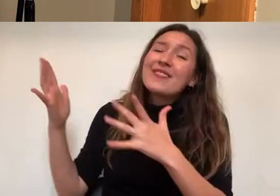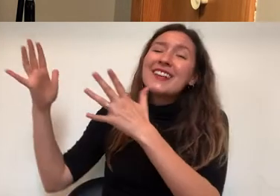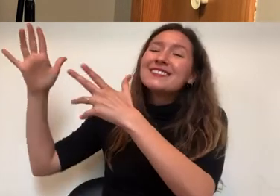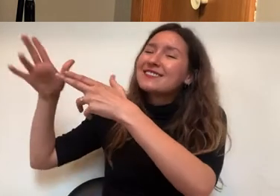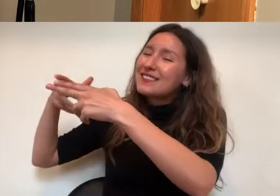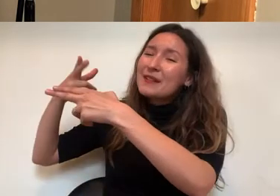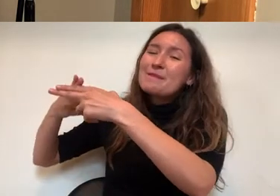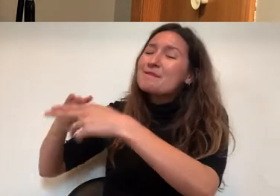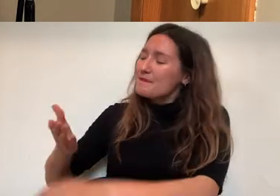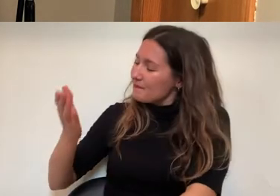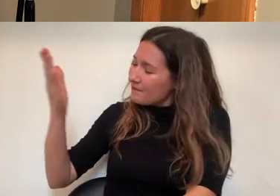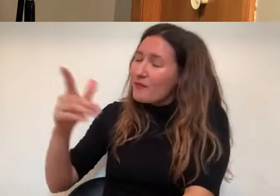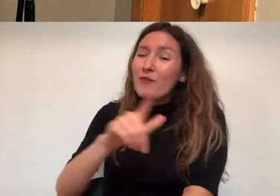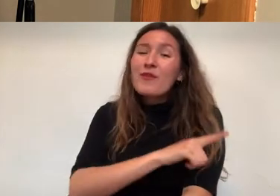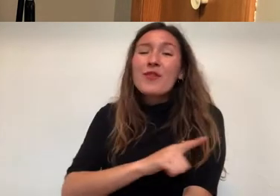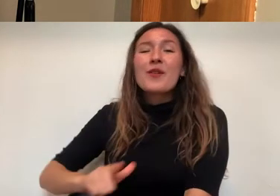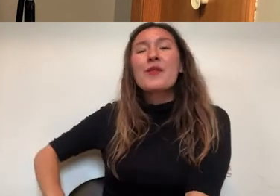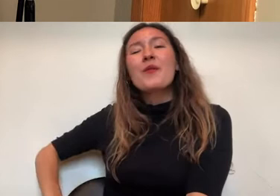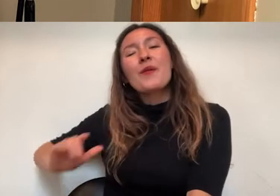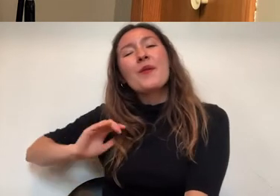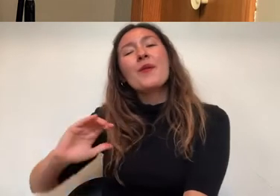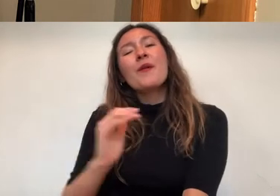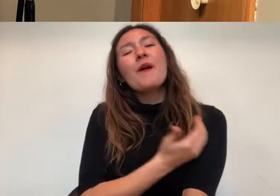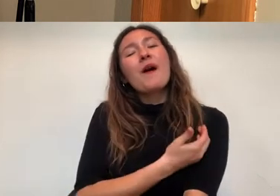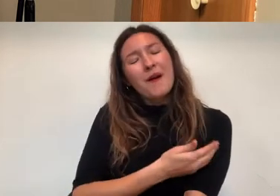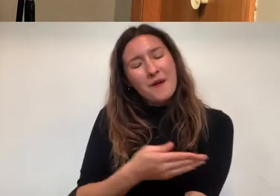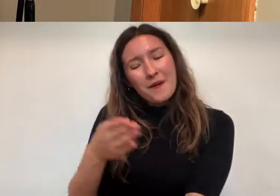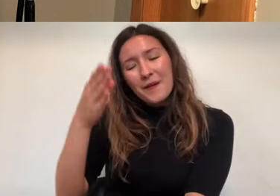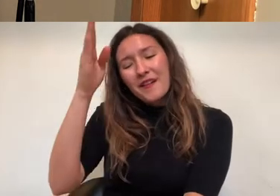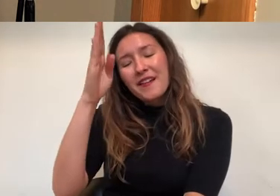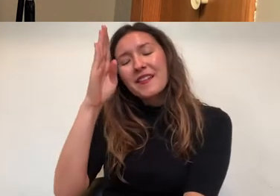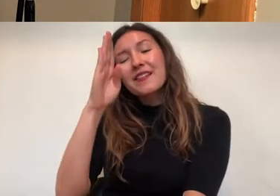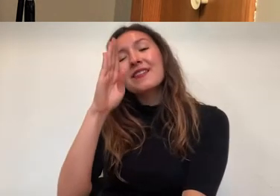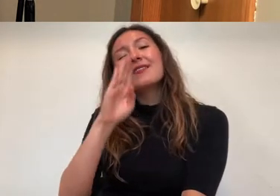Praise the name of the Lord our